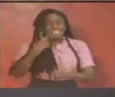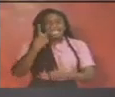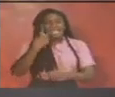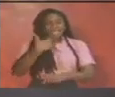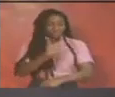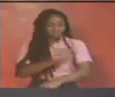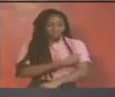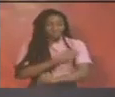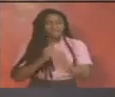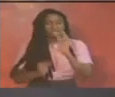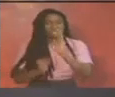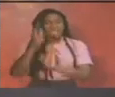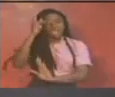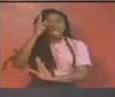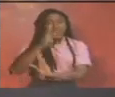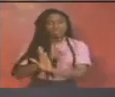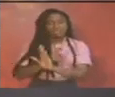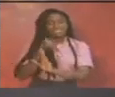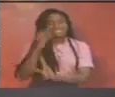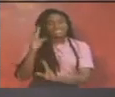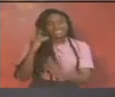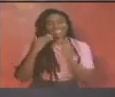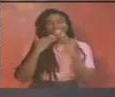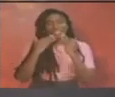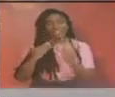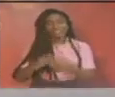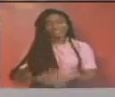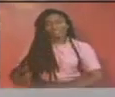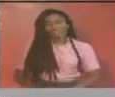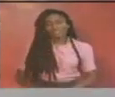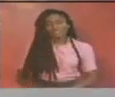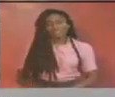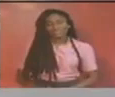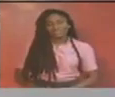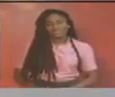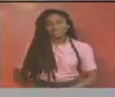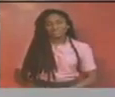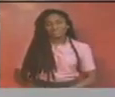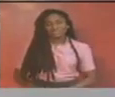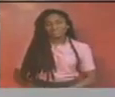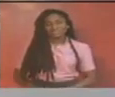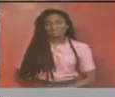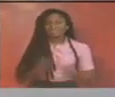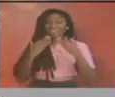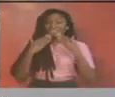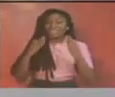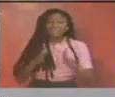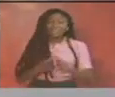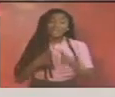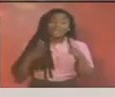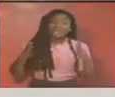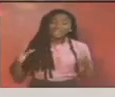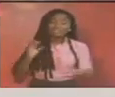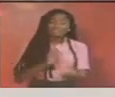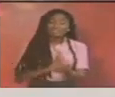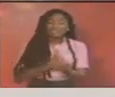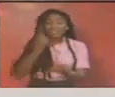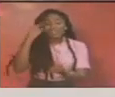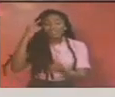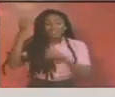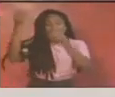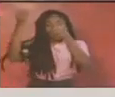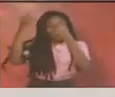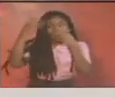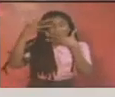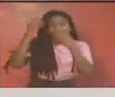vaccine on April 16th. Thank you. Thank you very much, Dr. Suknanan, for giving us your